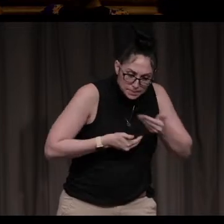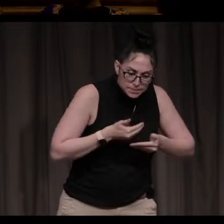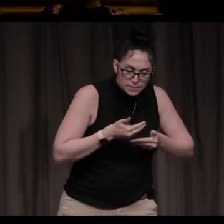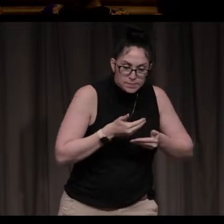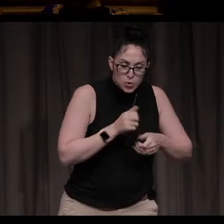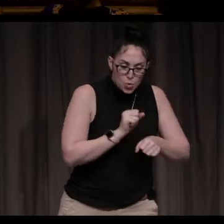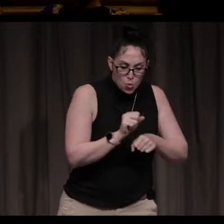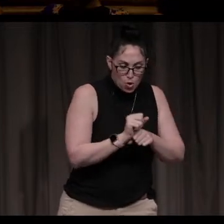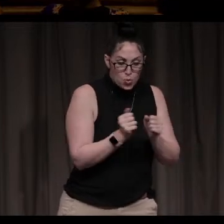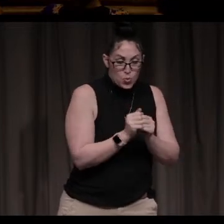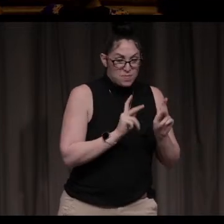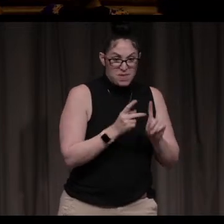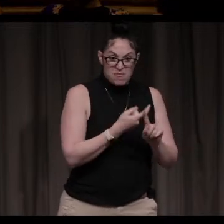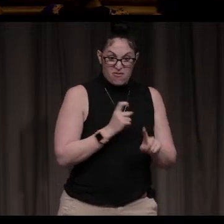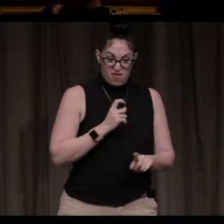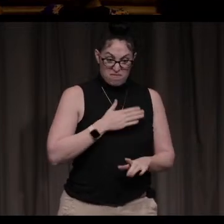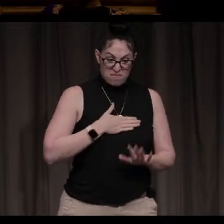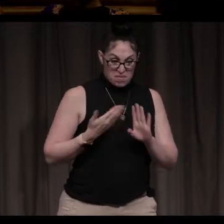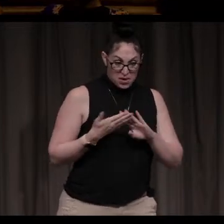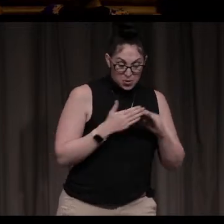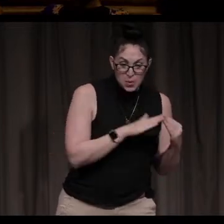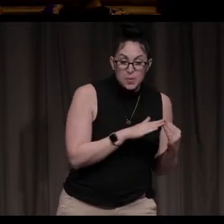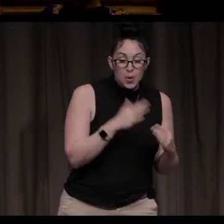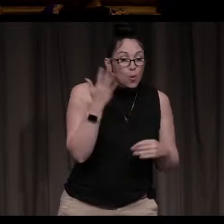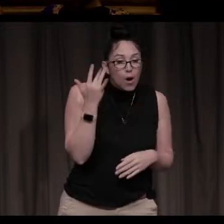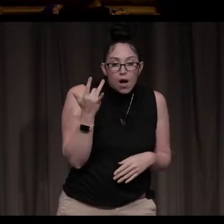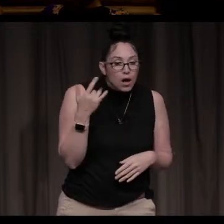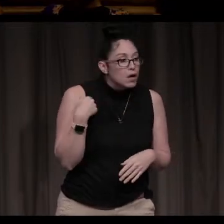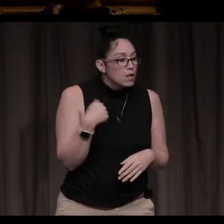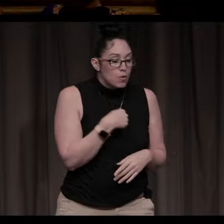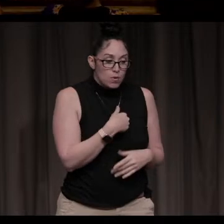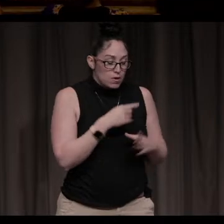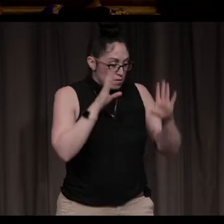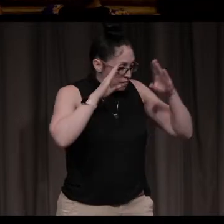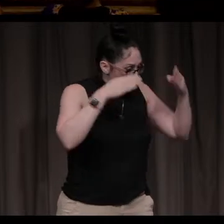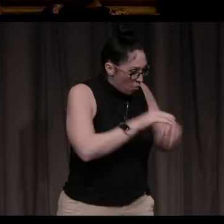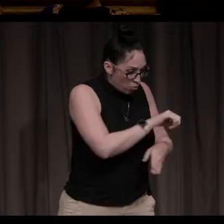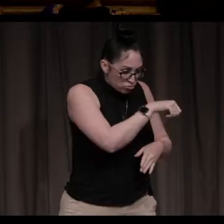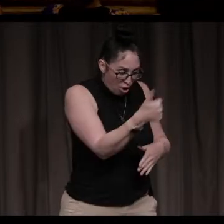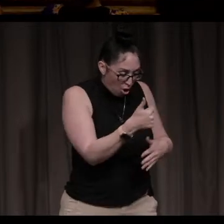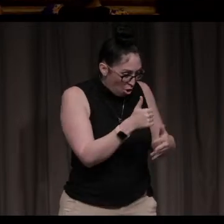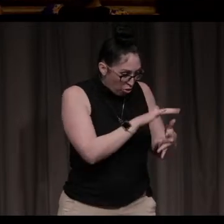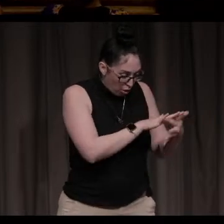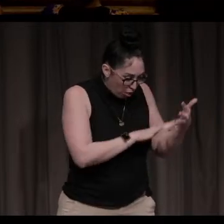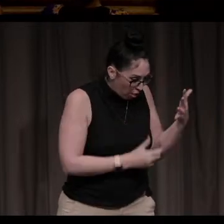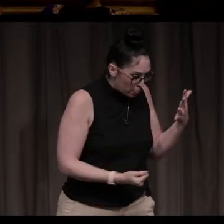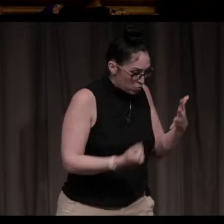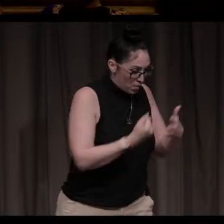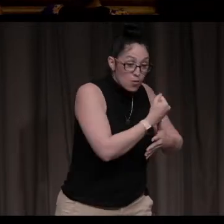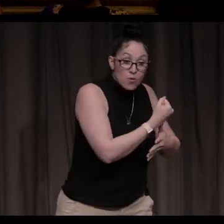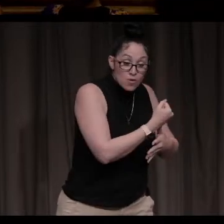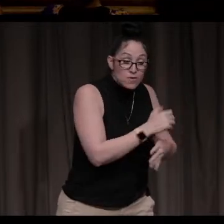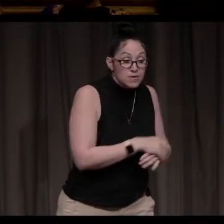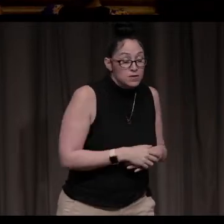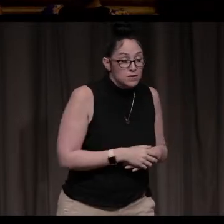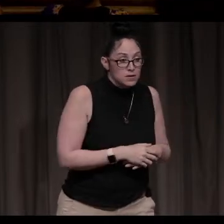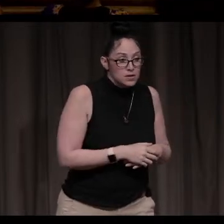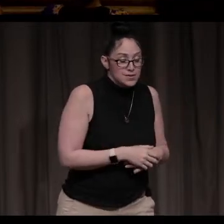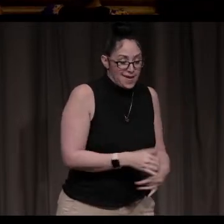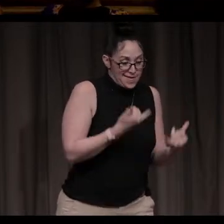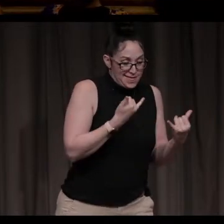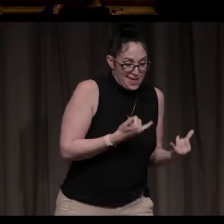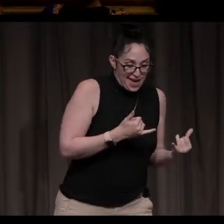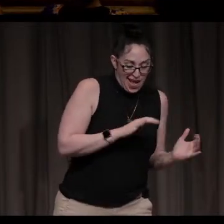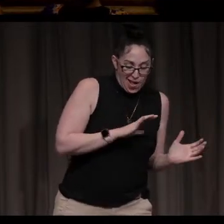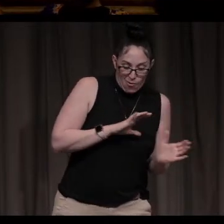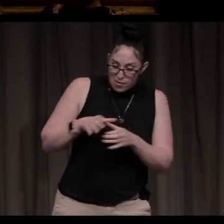from my community, because we have a whole other set of priorities that we're upholding. And coming here into this world over